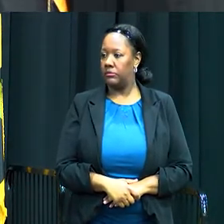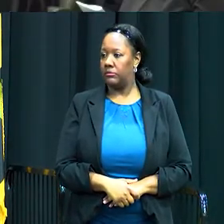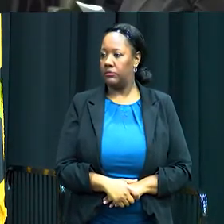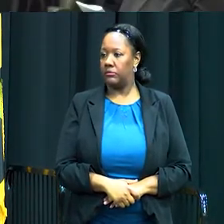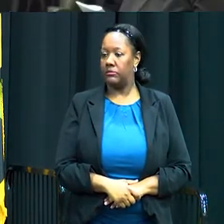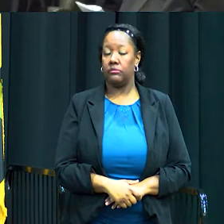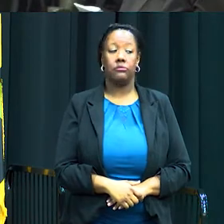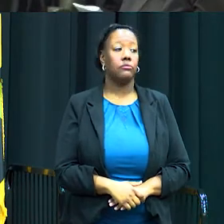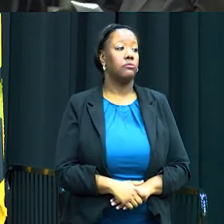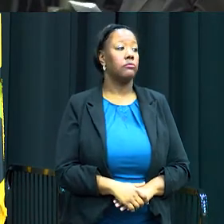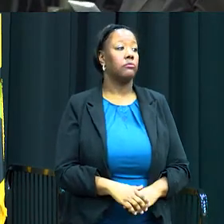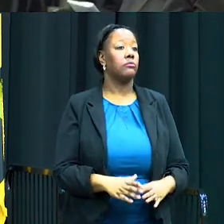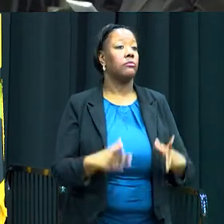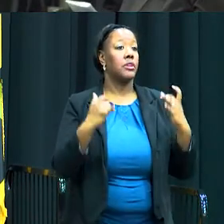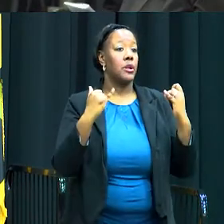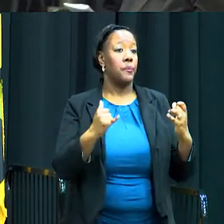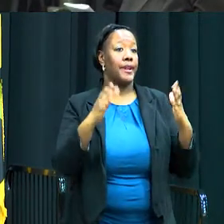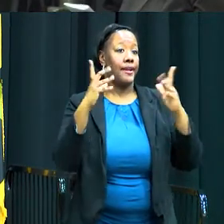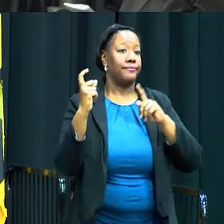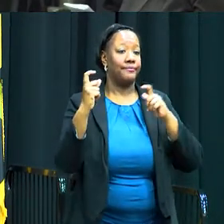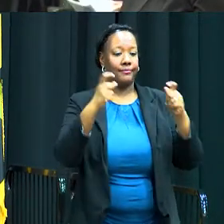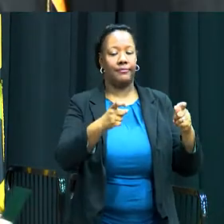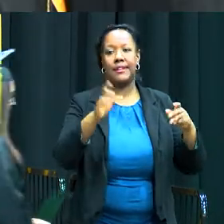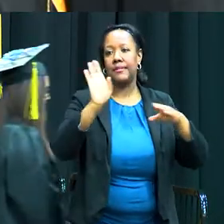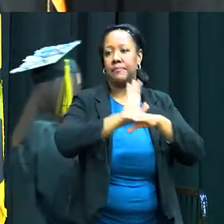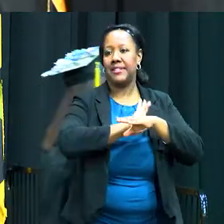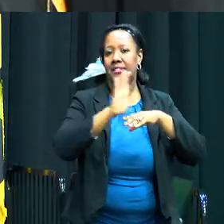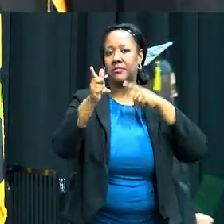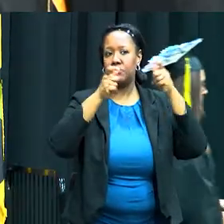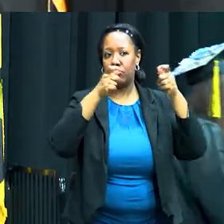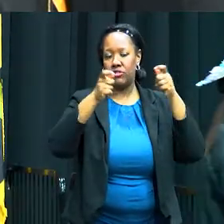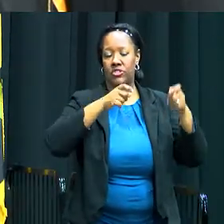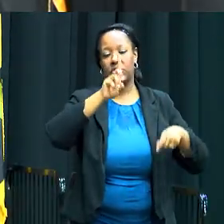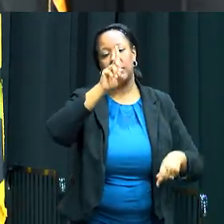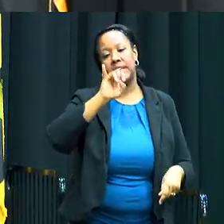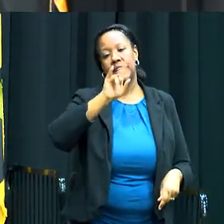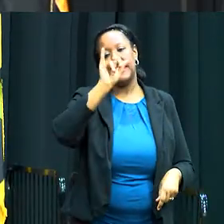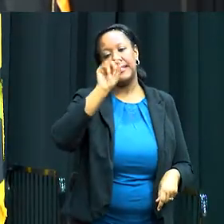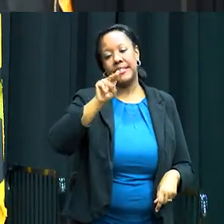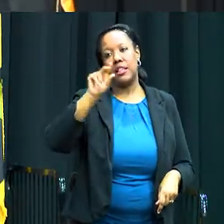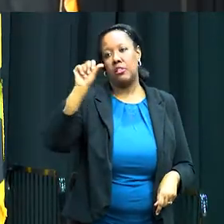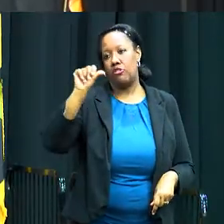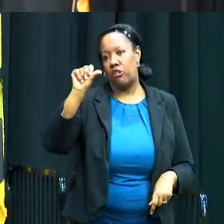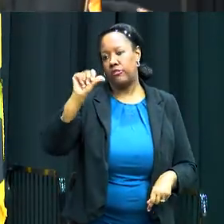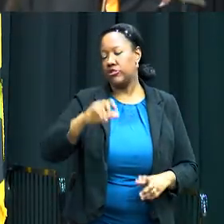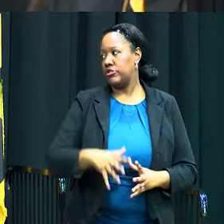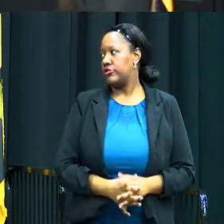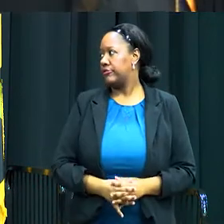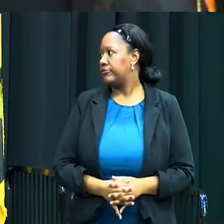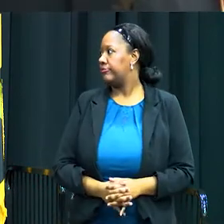We now confer the Associate of Science degrees in Business Administration, Dylan Albert Aldrich.